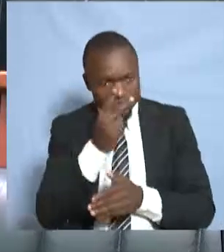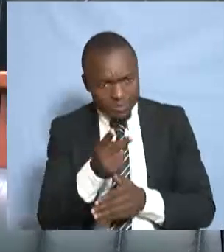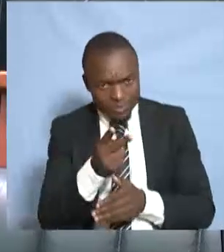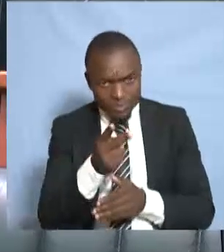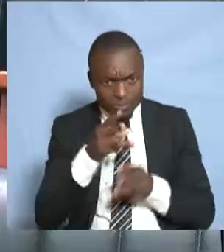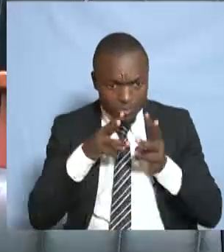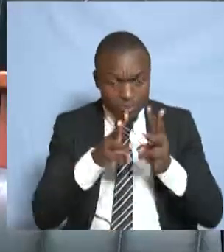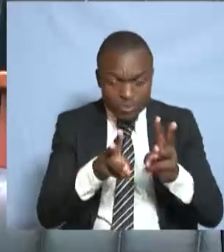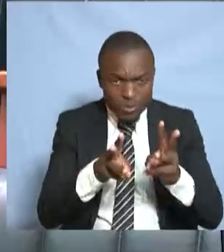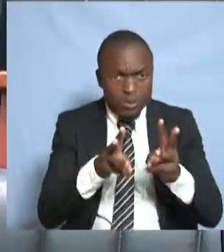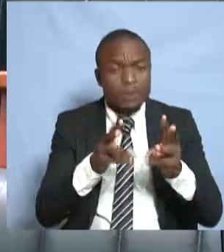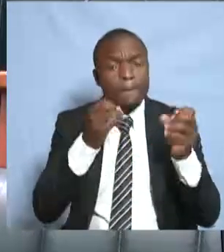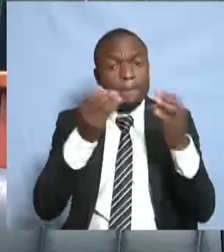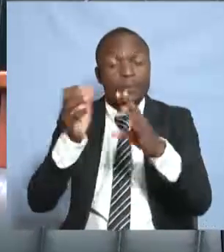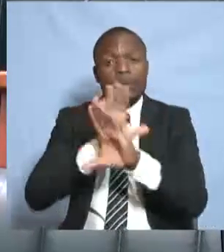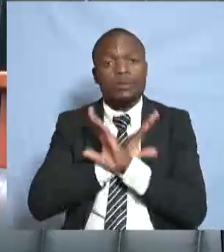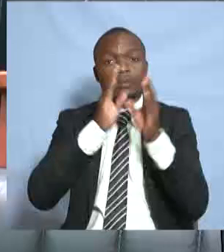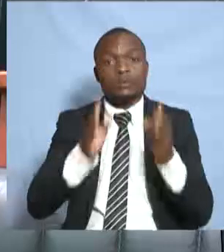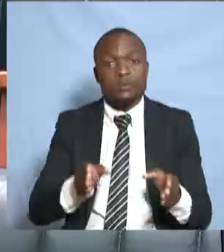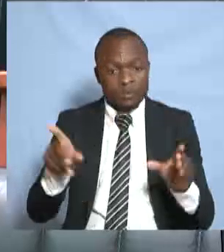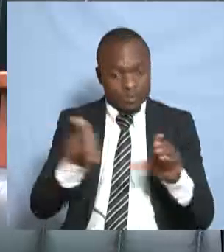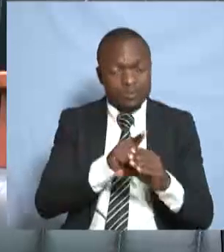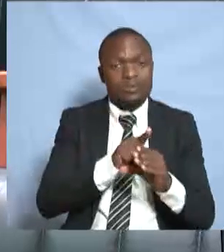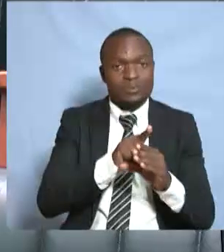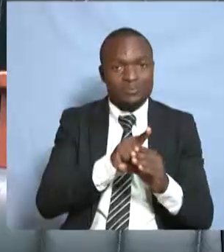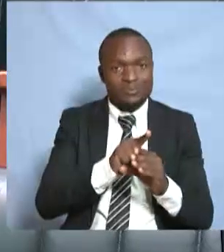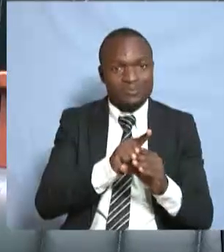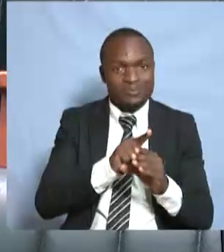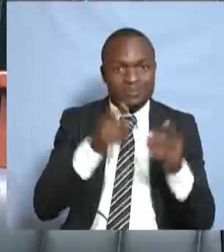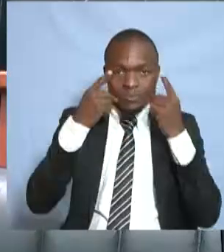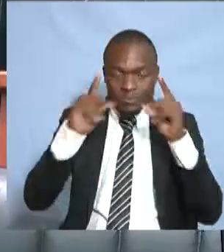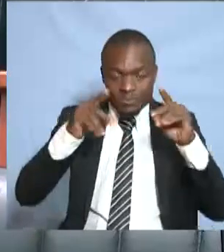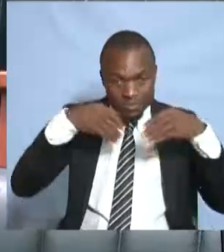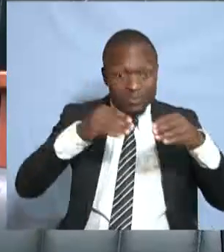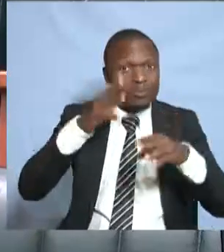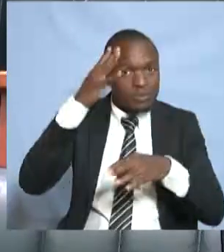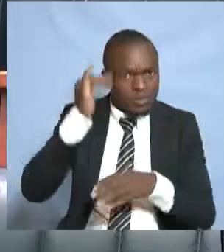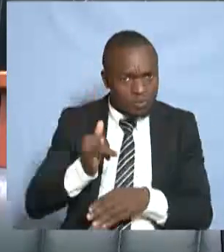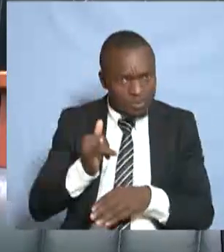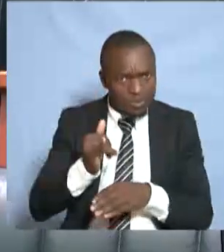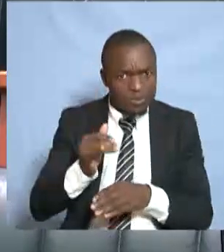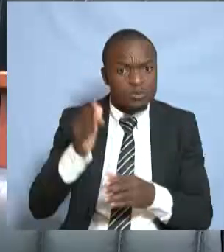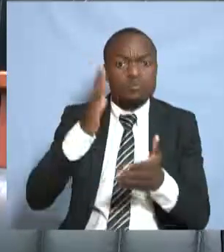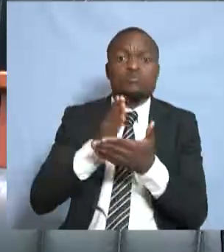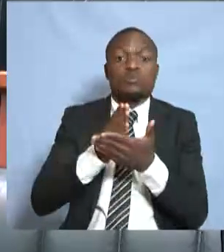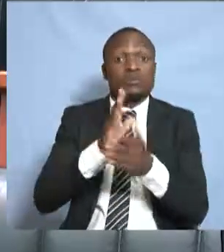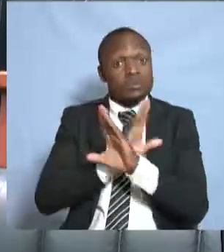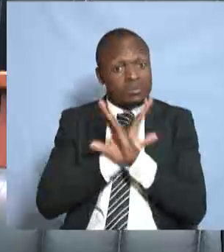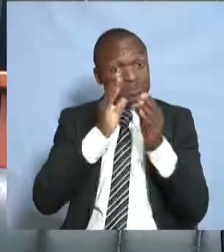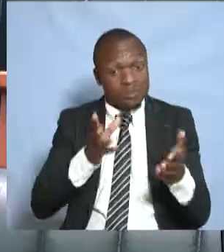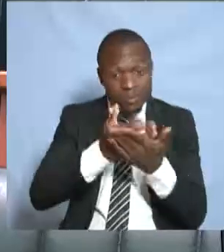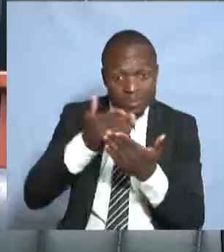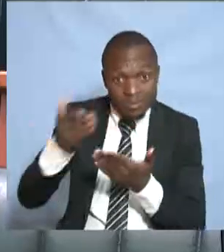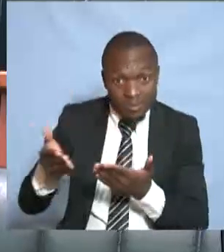many Zambians that participate in public auctions. Why should we disadvantage our own Zambians in as far as